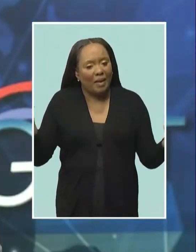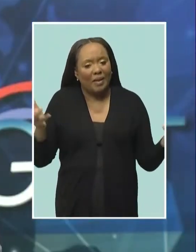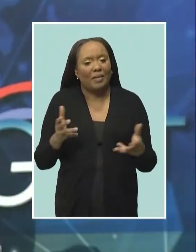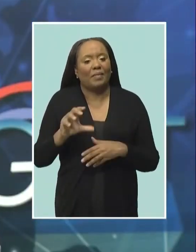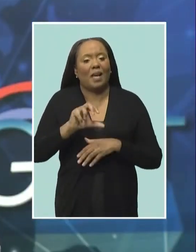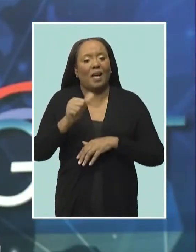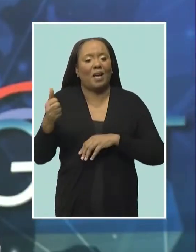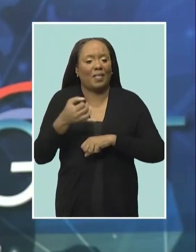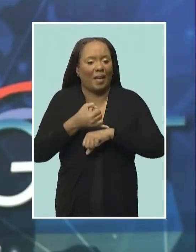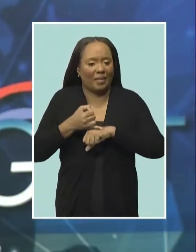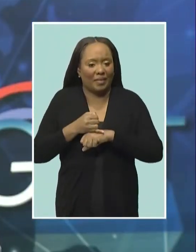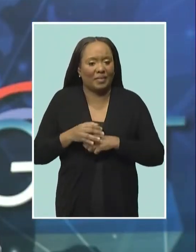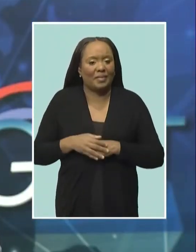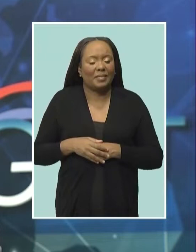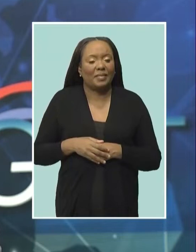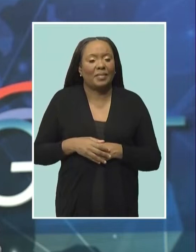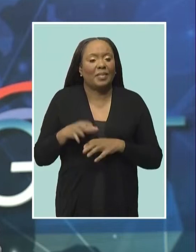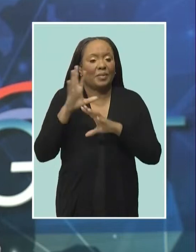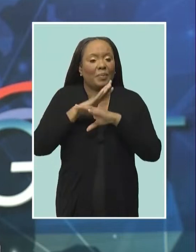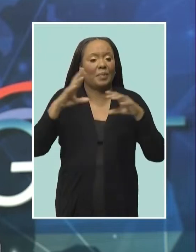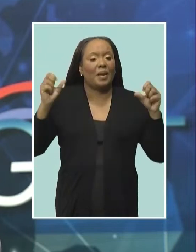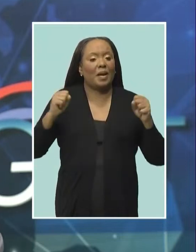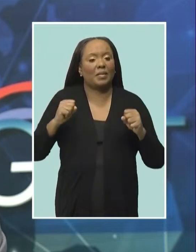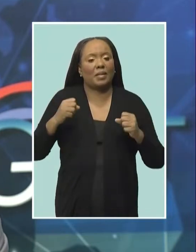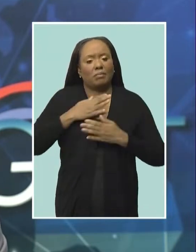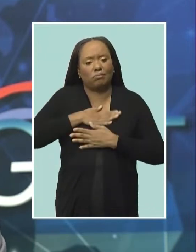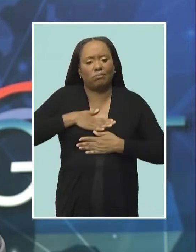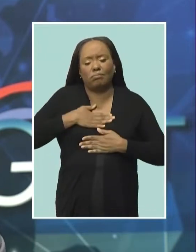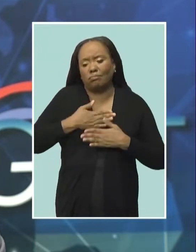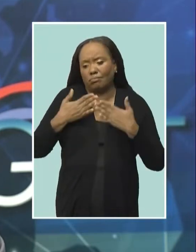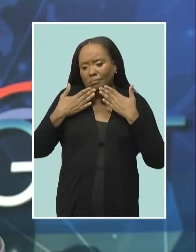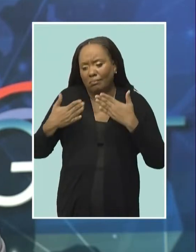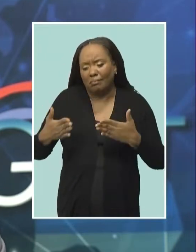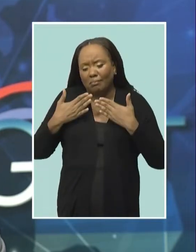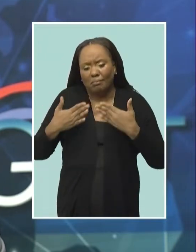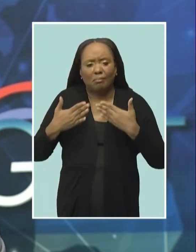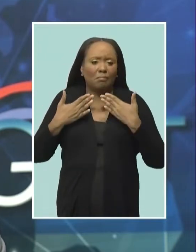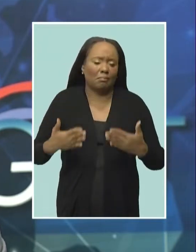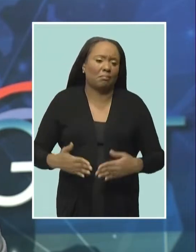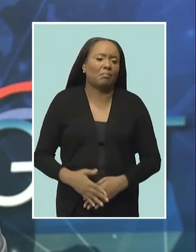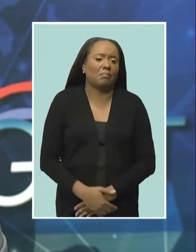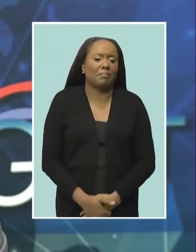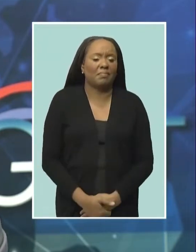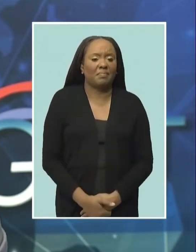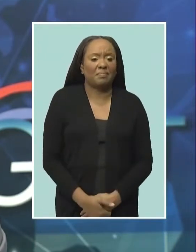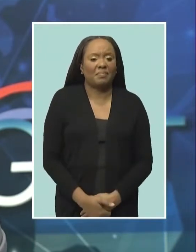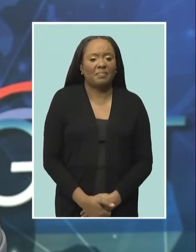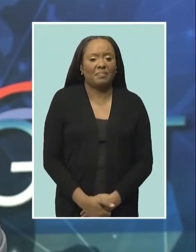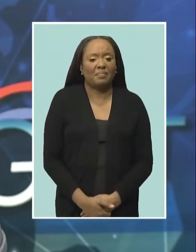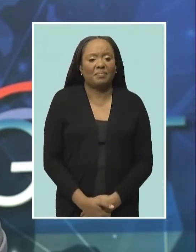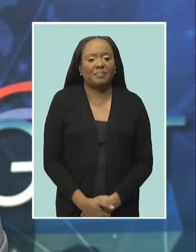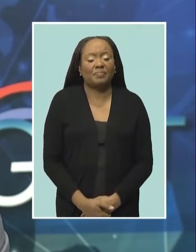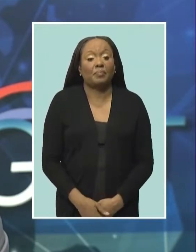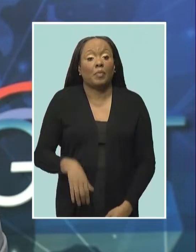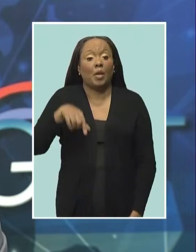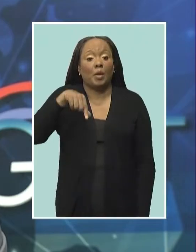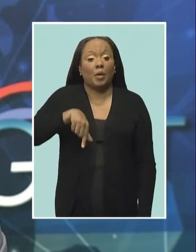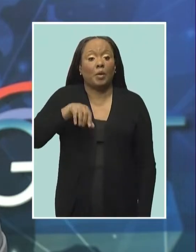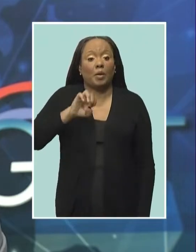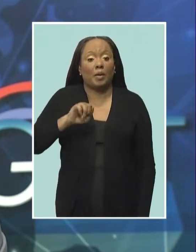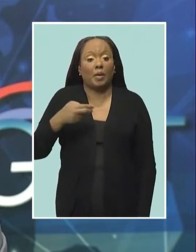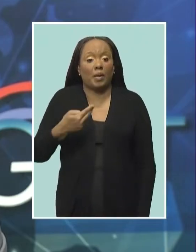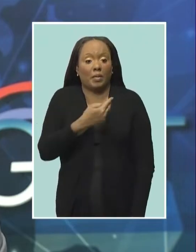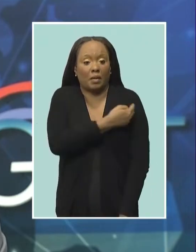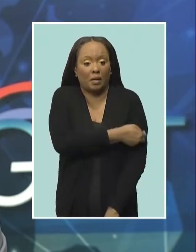And Dame Sandra expressed appreciation on behalf of all Barbadians. While the Queen Elizabeth Hospital